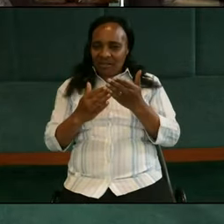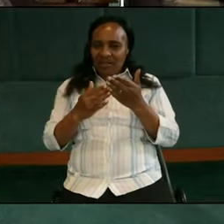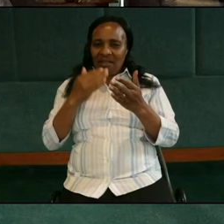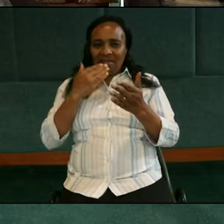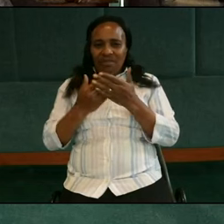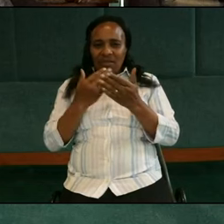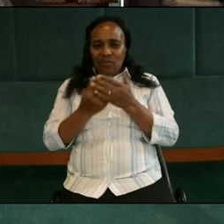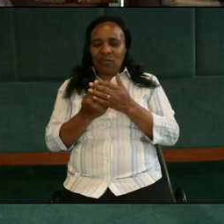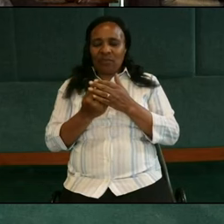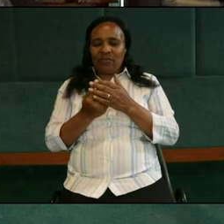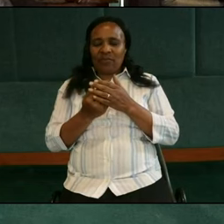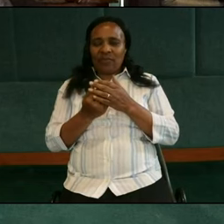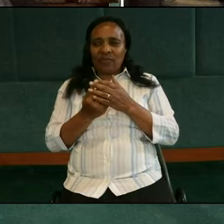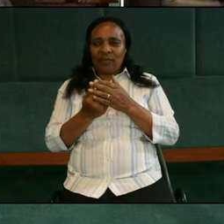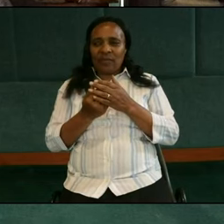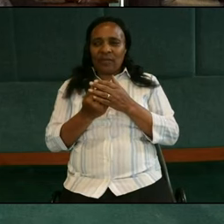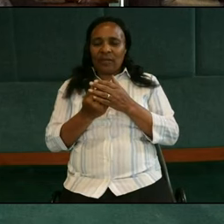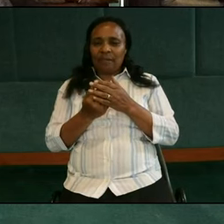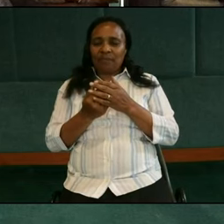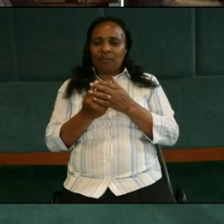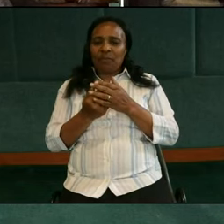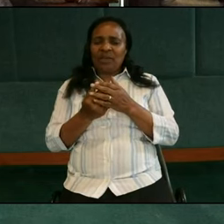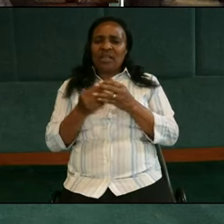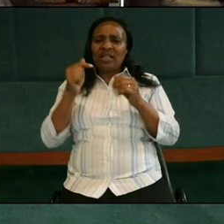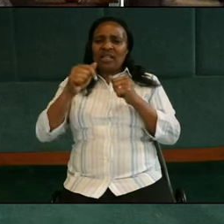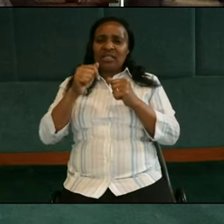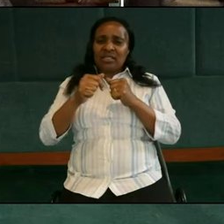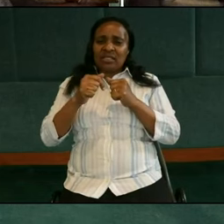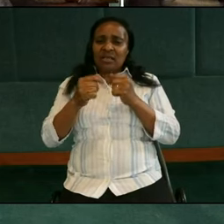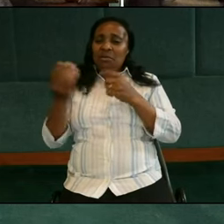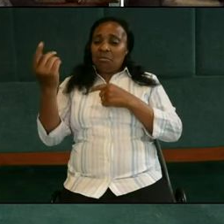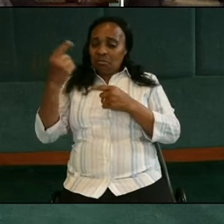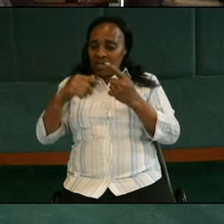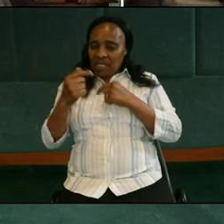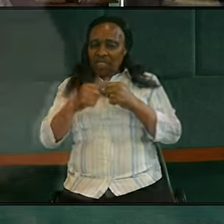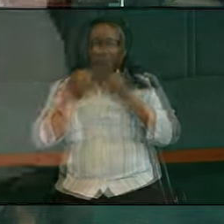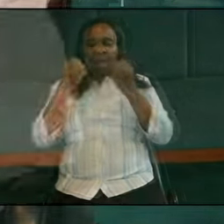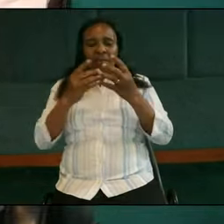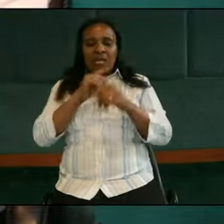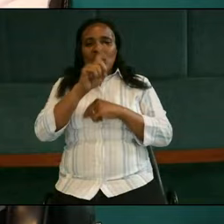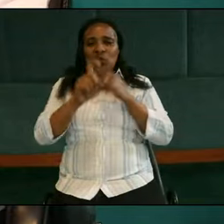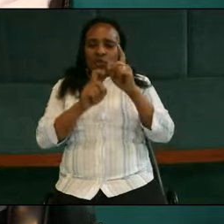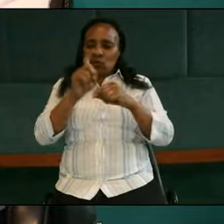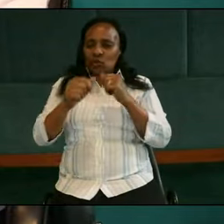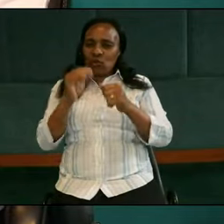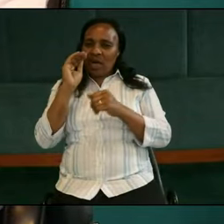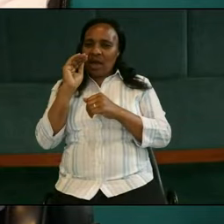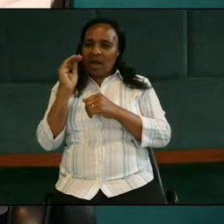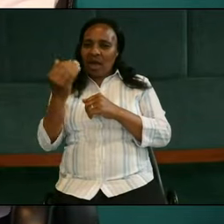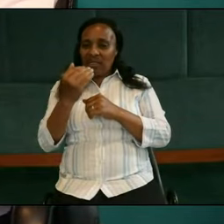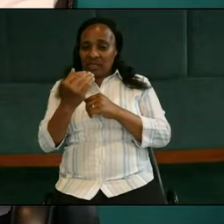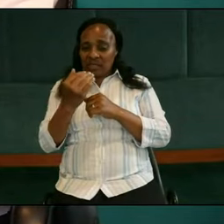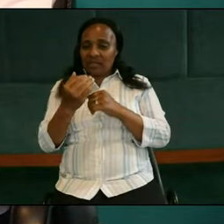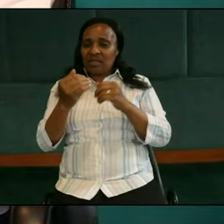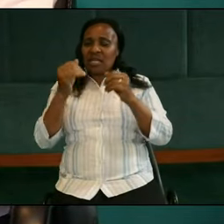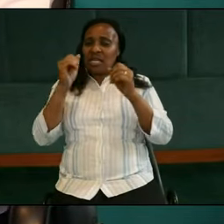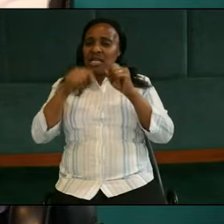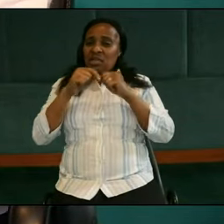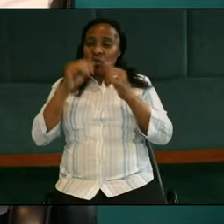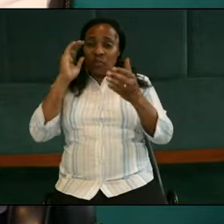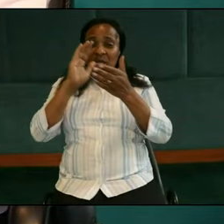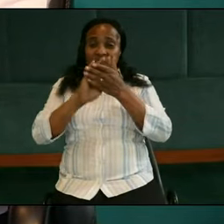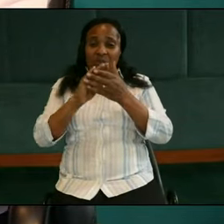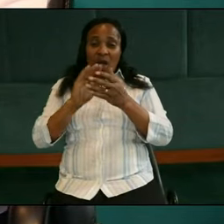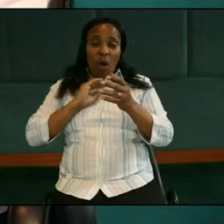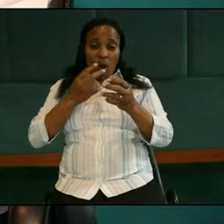for that, Sir Kevin. I mean, that part just brings up a couple of questions that we can even just ask you to just introspect as we leave here, and our